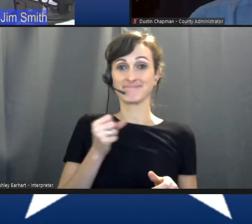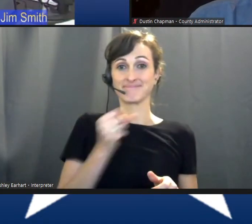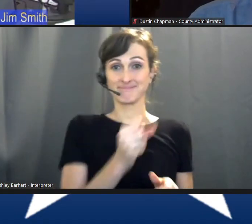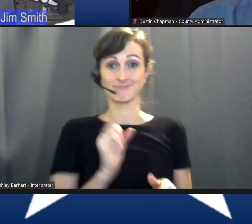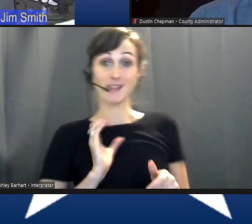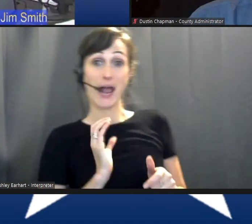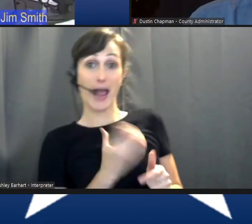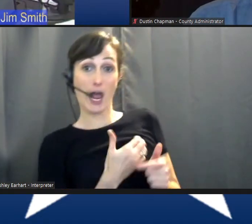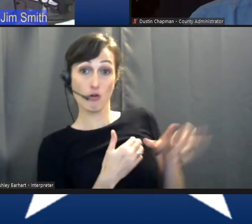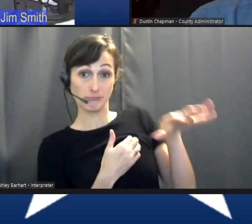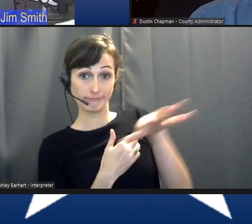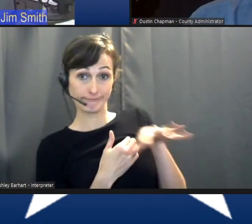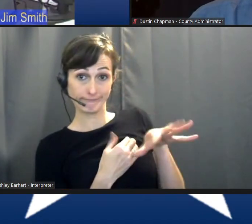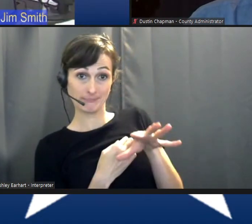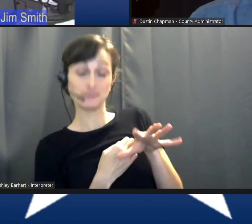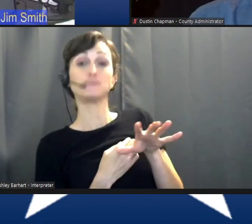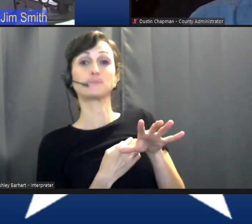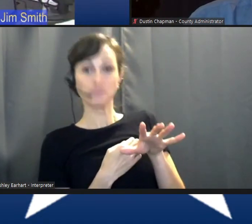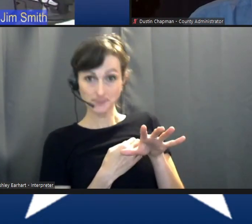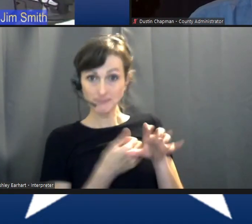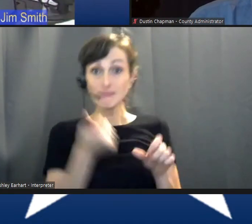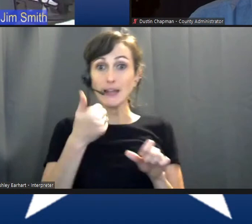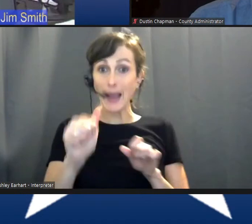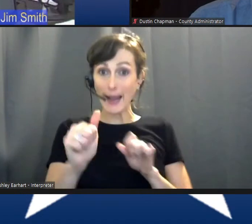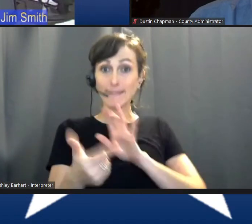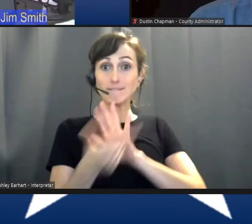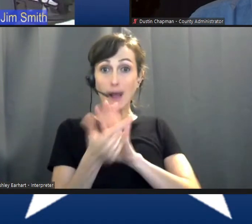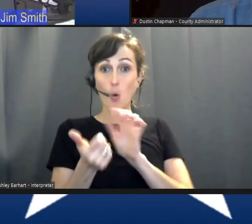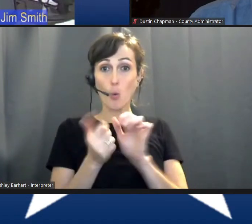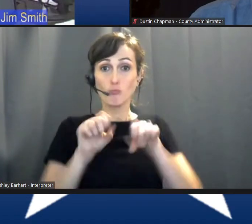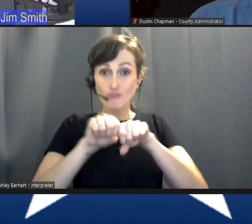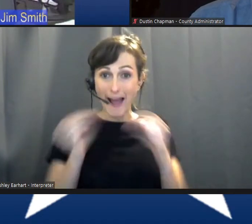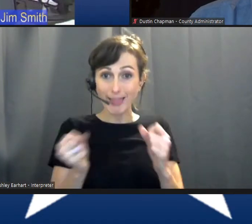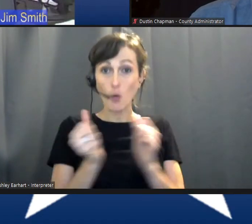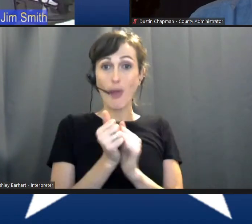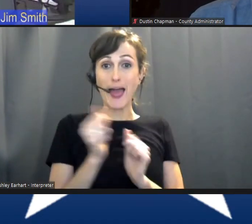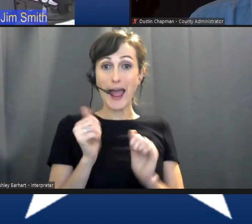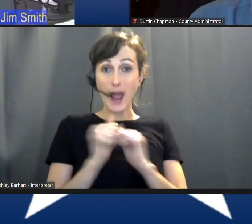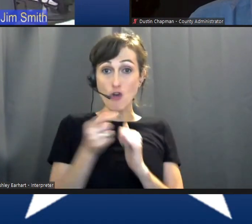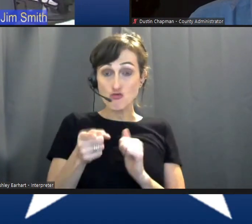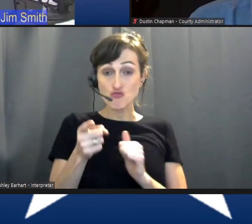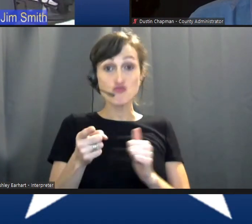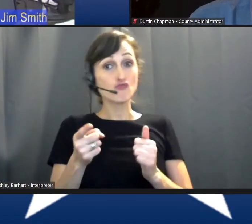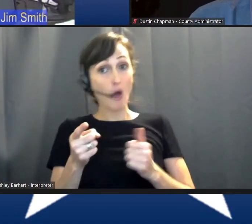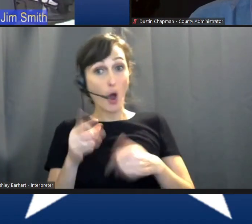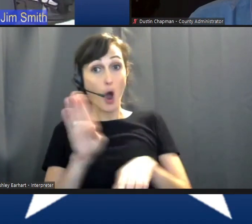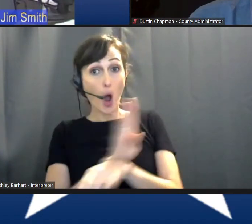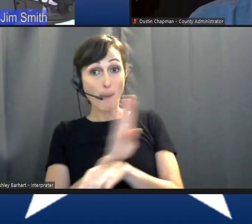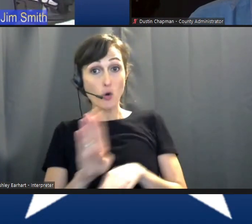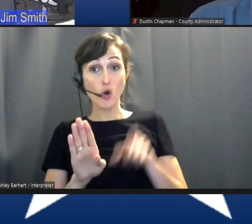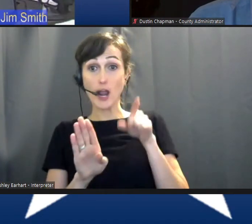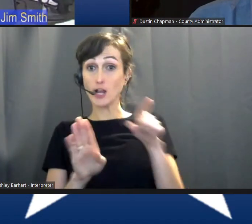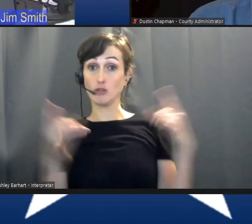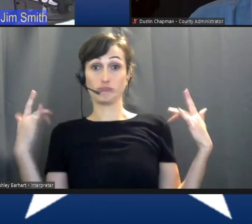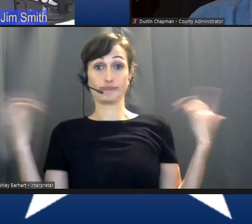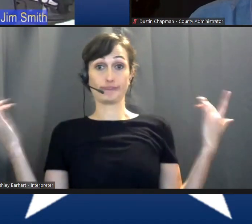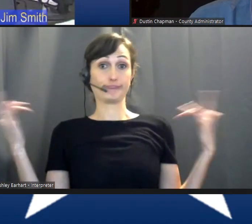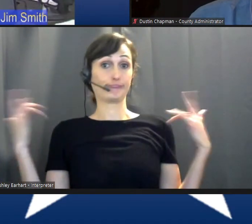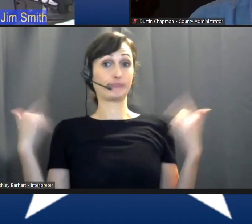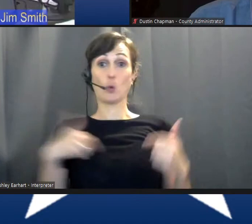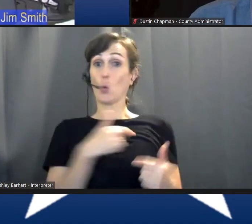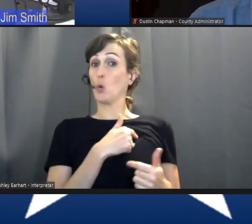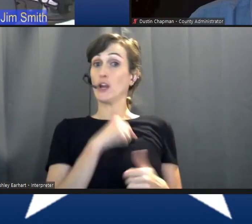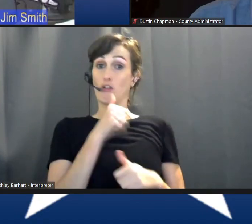violations in how you operate this, you indemnify and hold us harmless. Okay. Is there